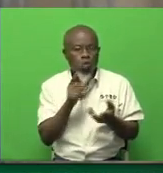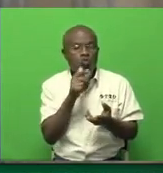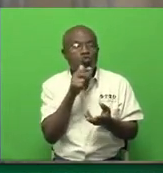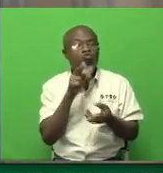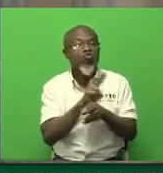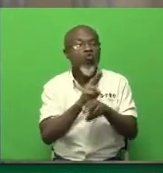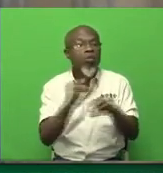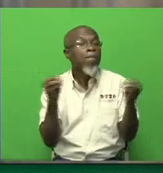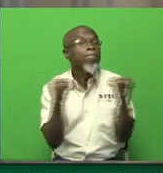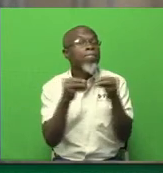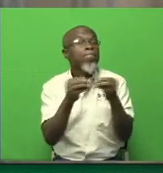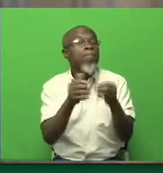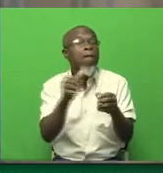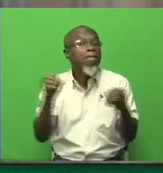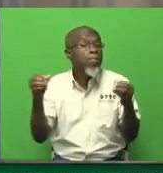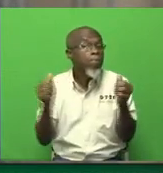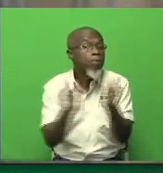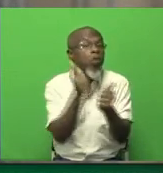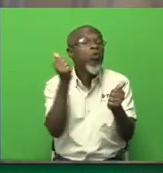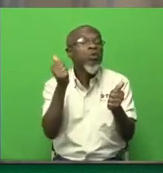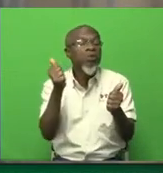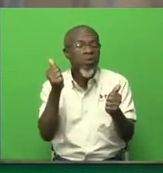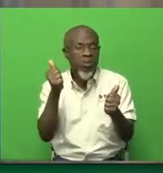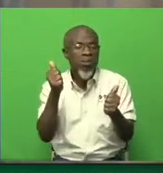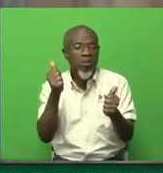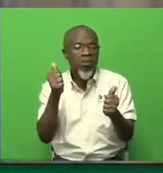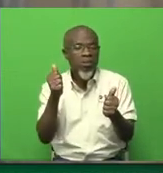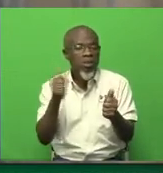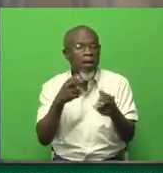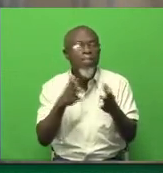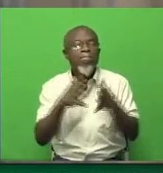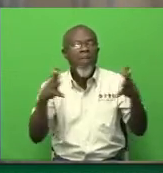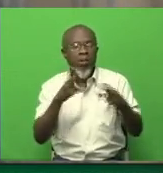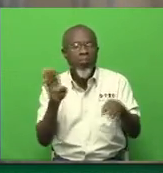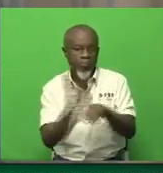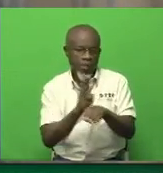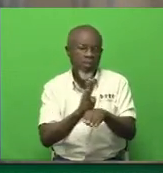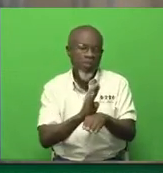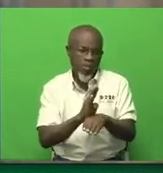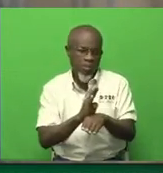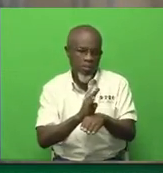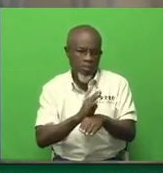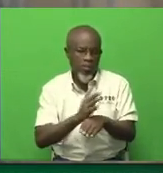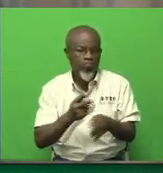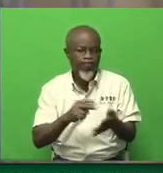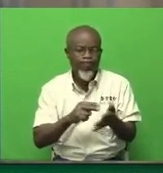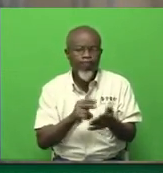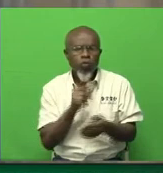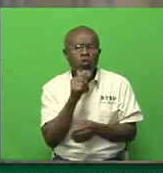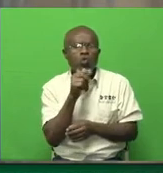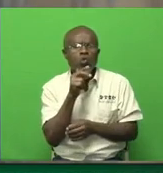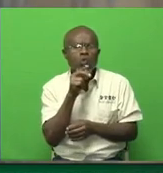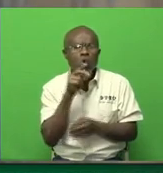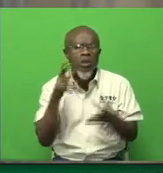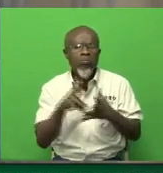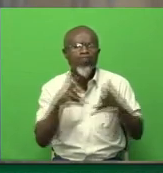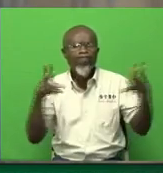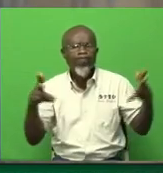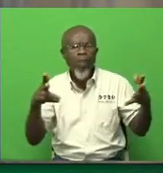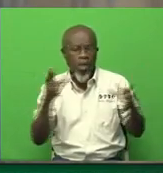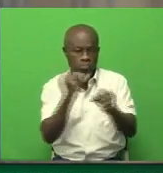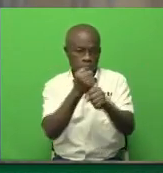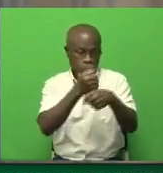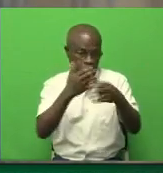to call the numbers but to be this to disaggregate according to the quantum that each received who are these large manufacturers